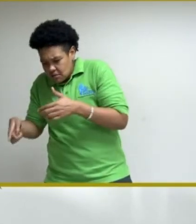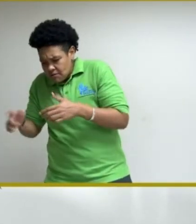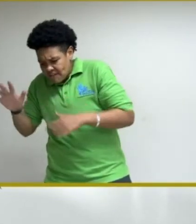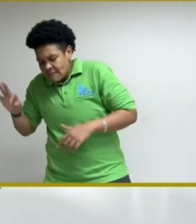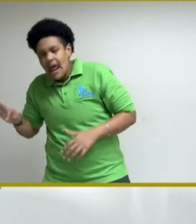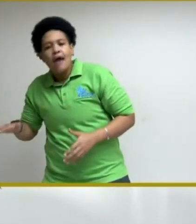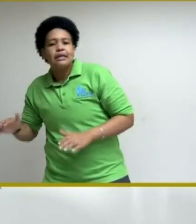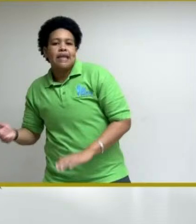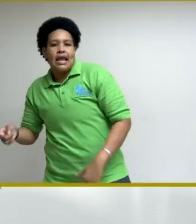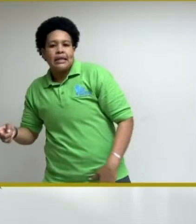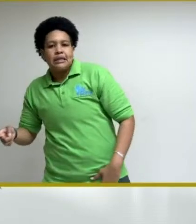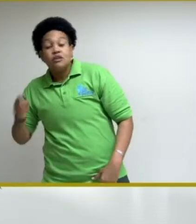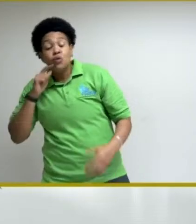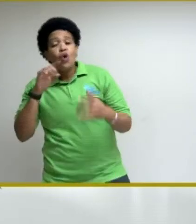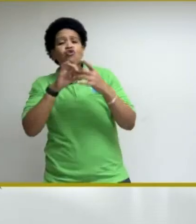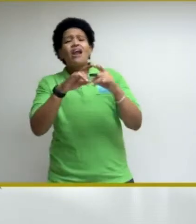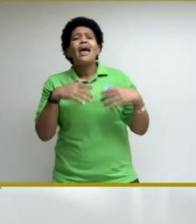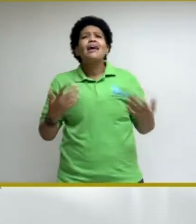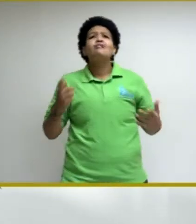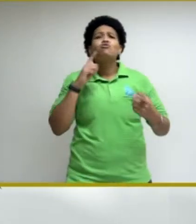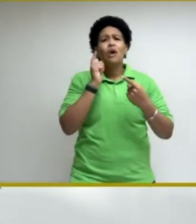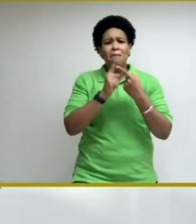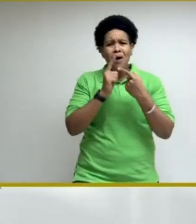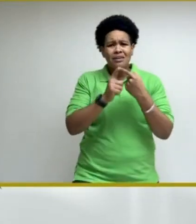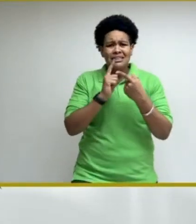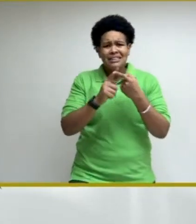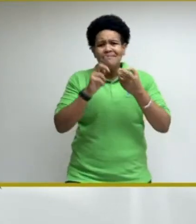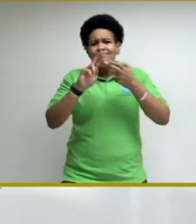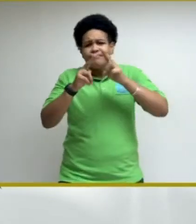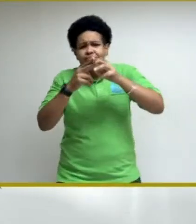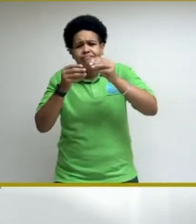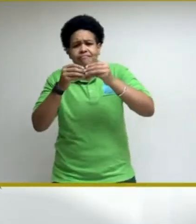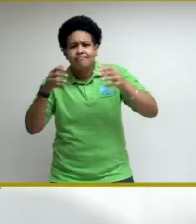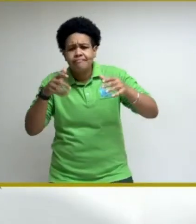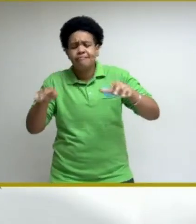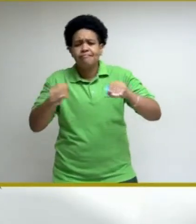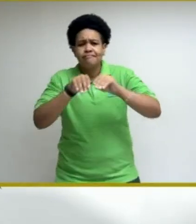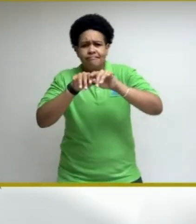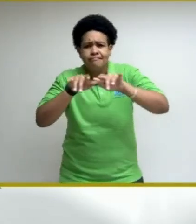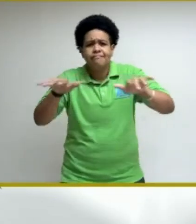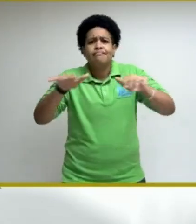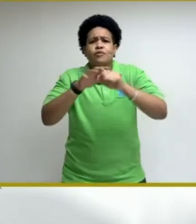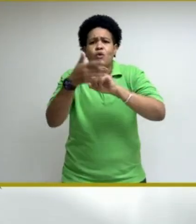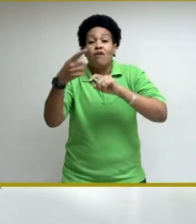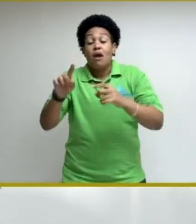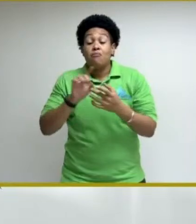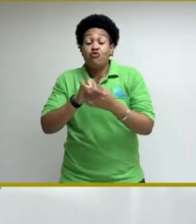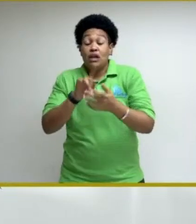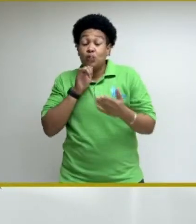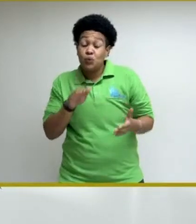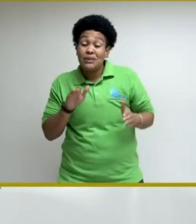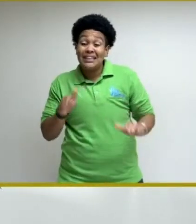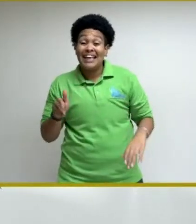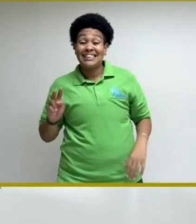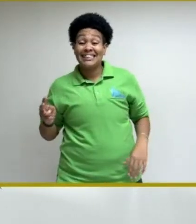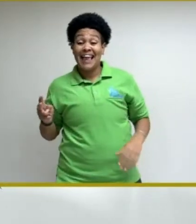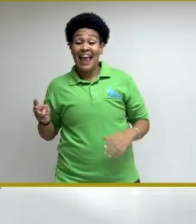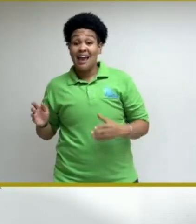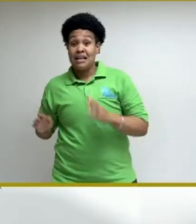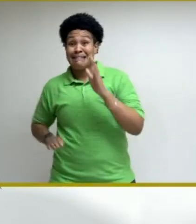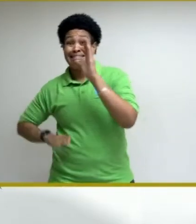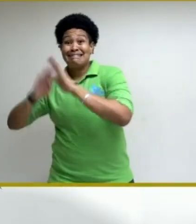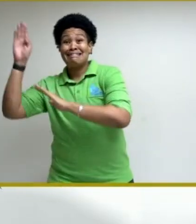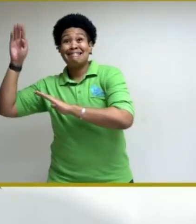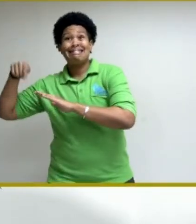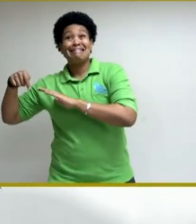surge. So in terms of positivity, positive cases, in terms of deaths, the second surge was more severe